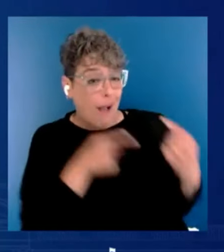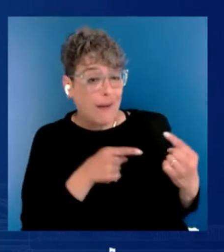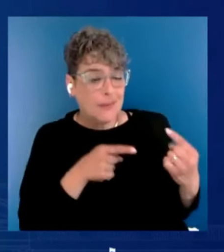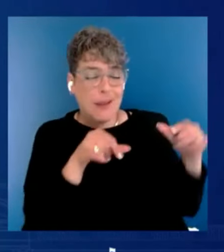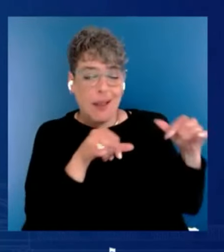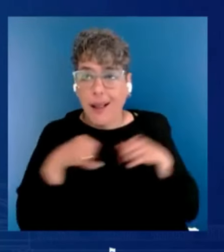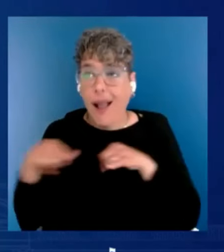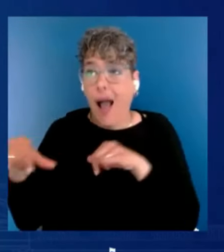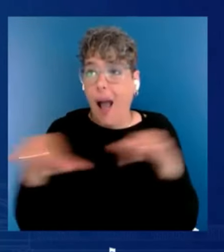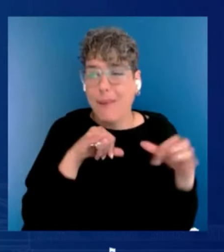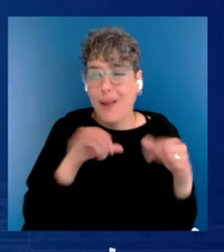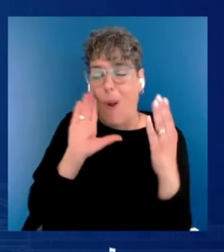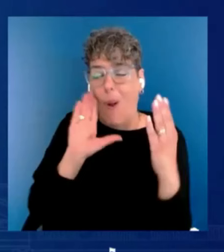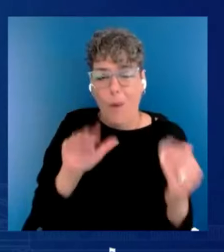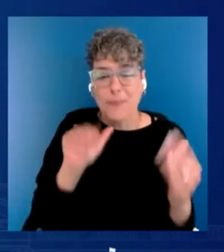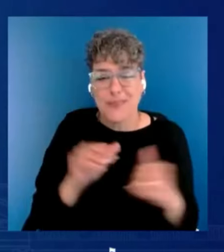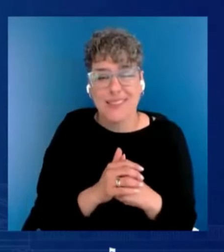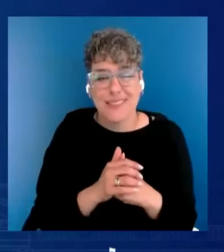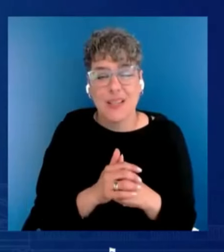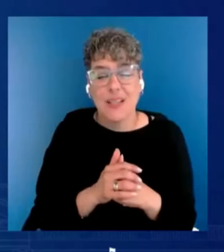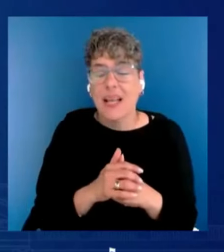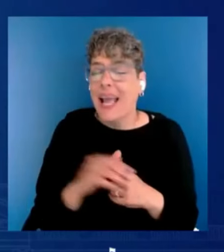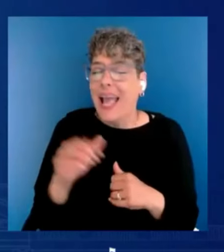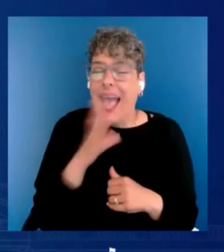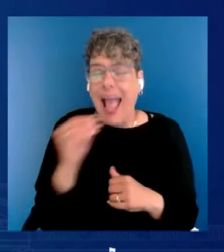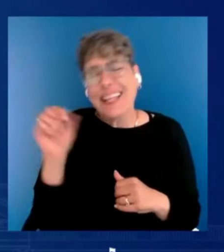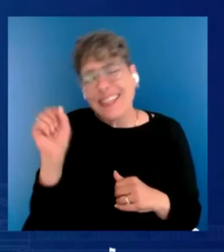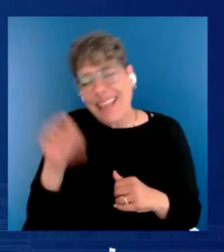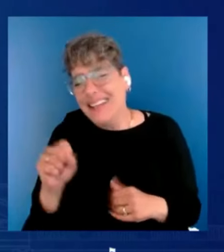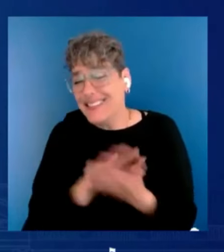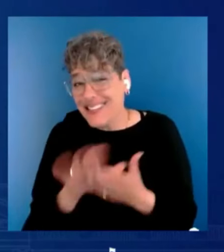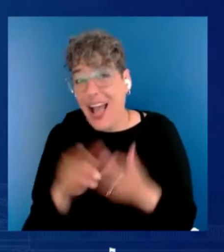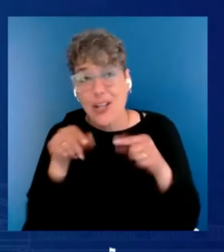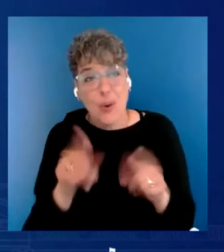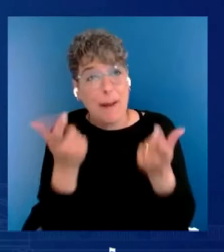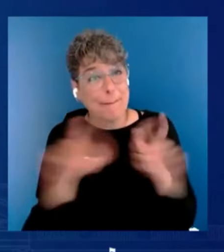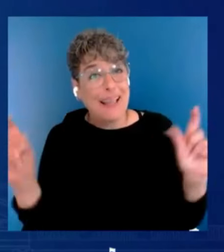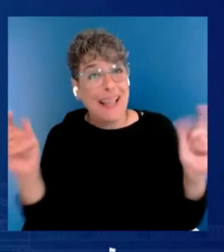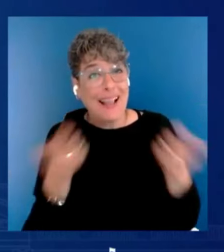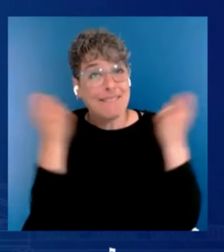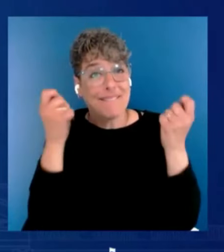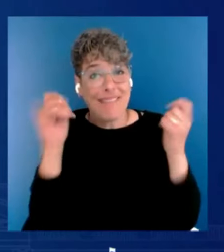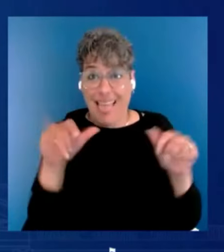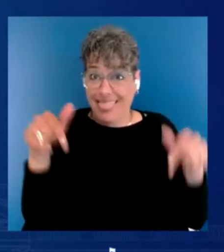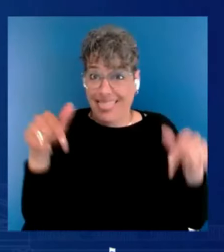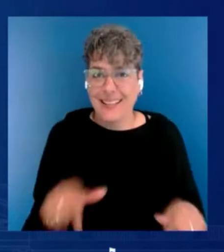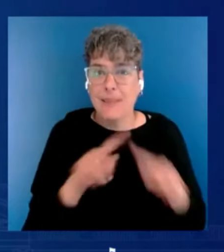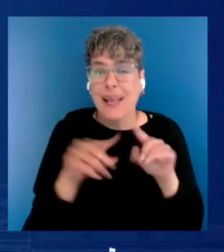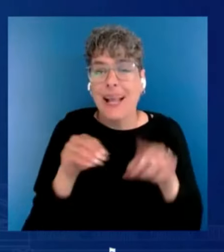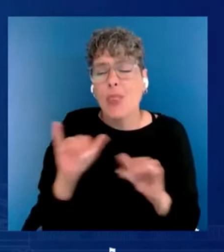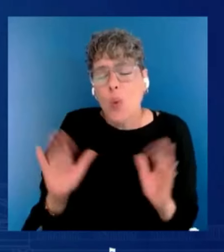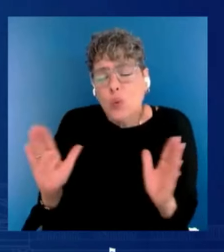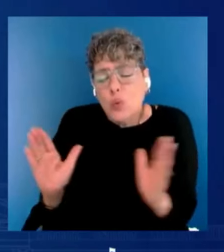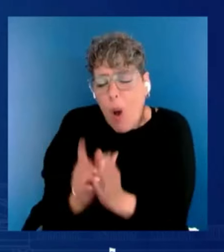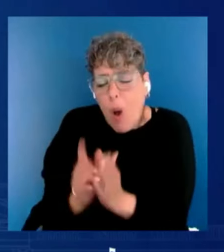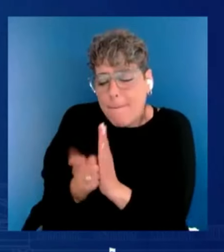but in small moments, when we check on one another, when we support one another, those are the moments that help give us strength and that make